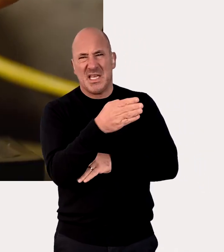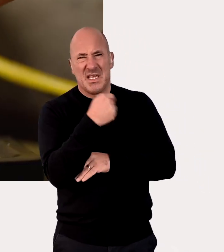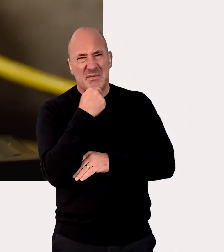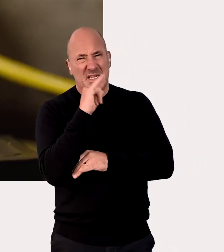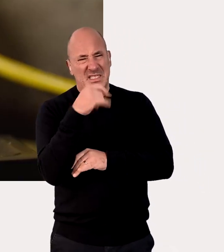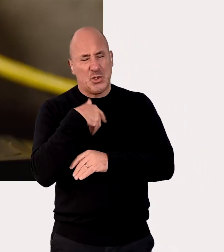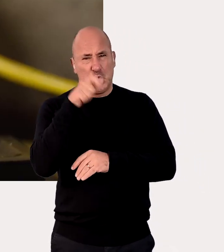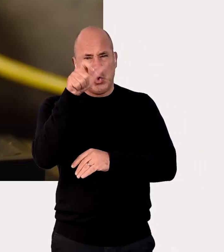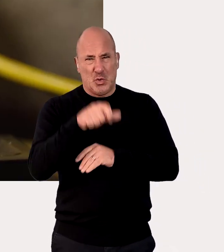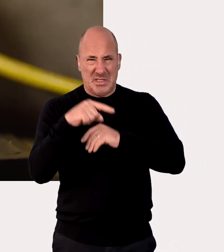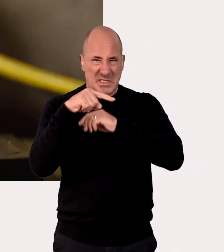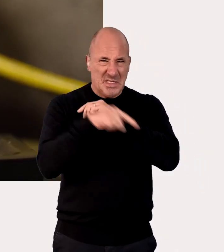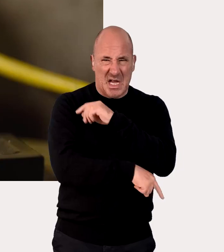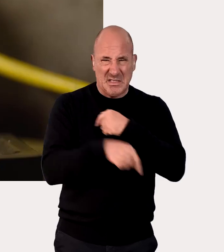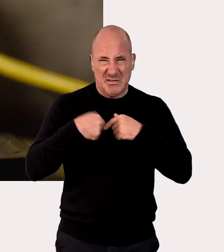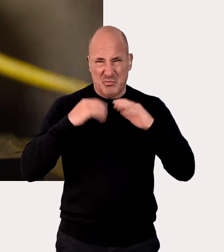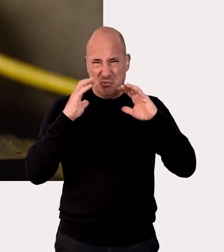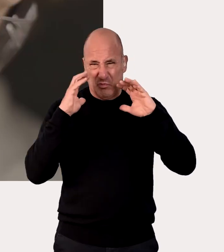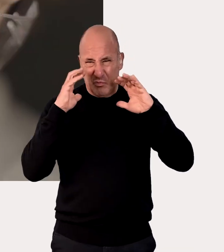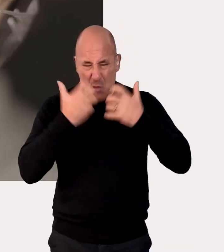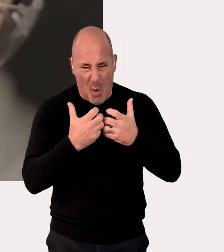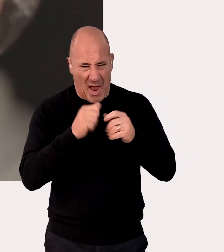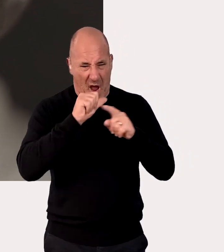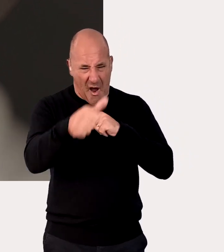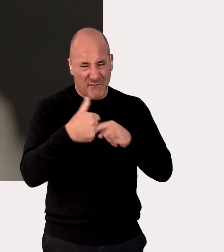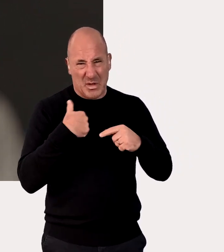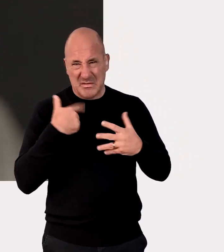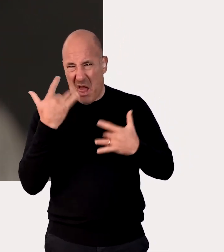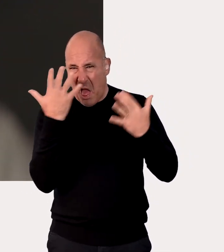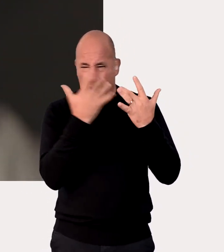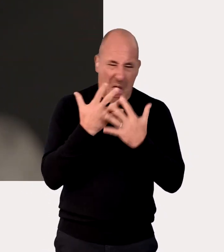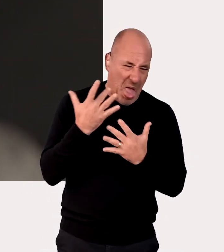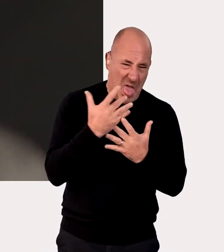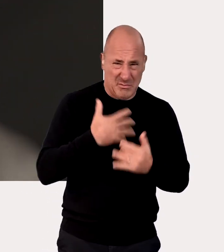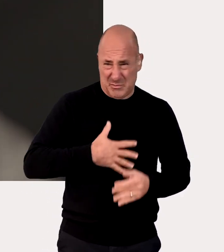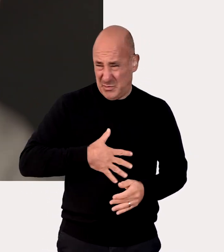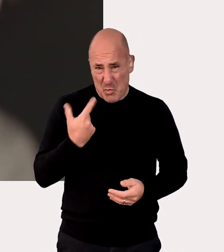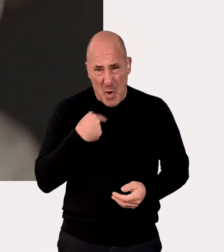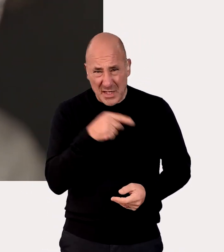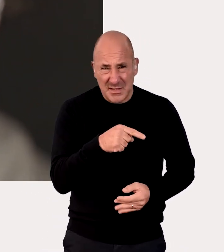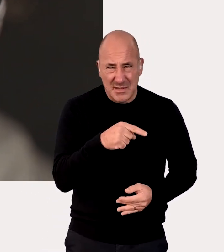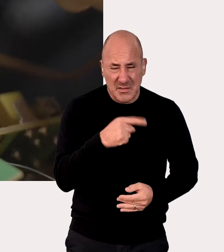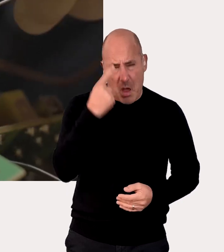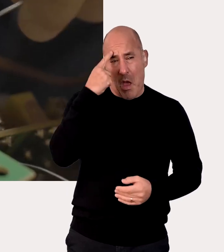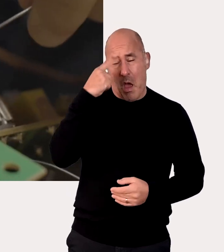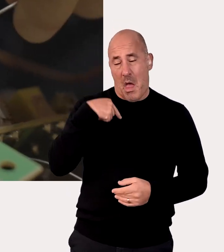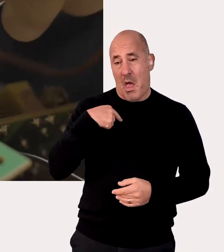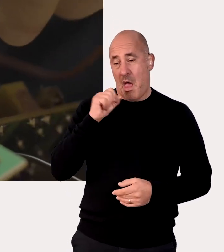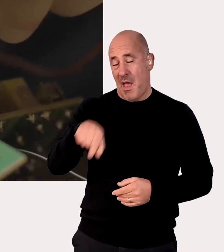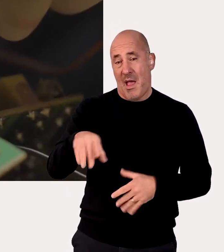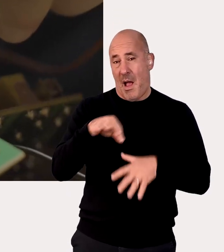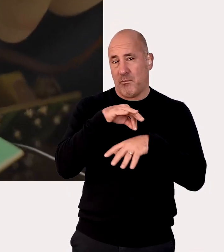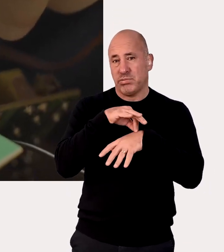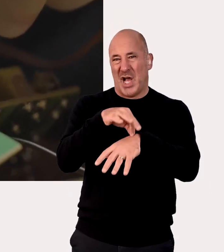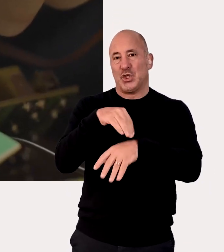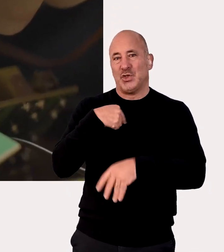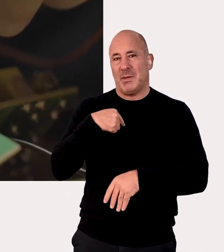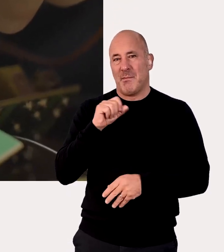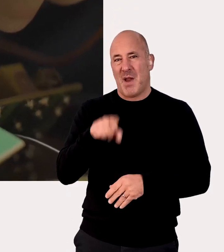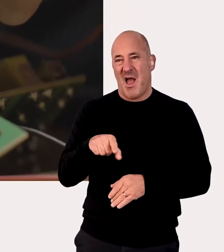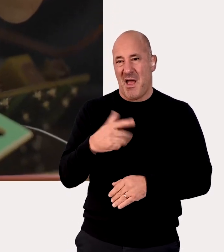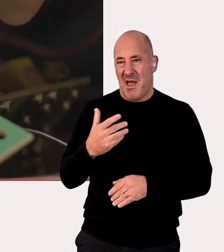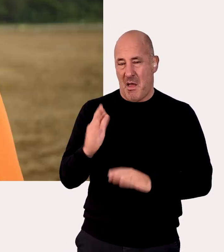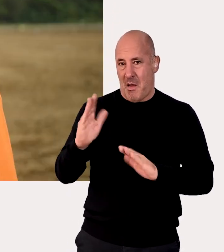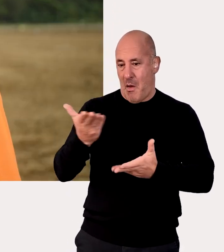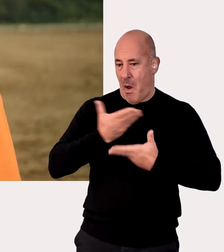going to university, but I was worrying about the student debt and how once I left university I wouldn't have that experience. So I